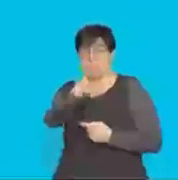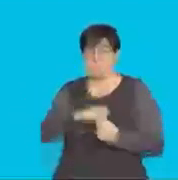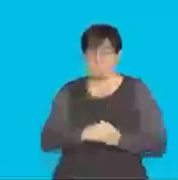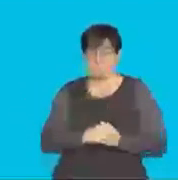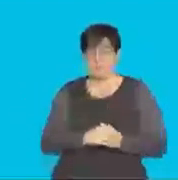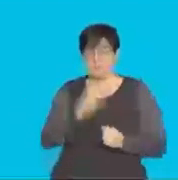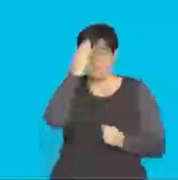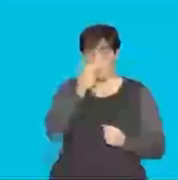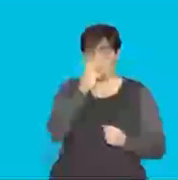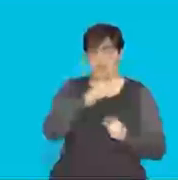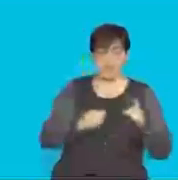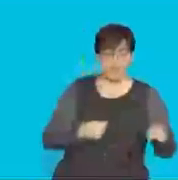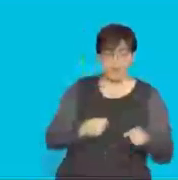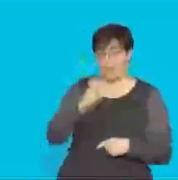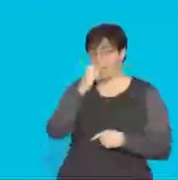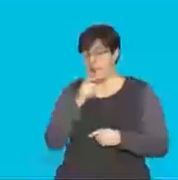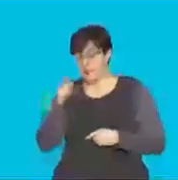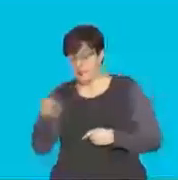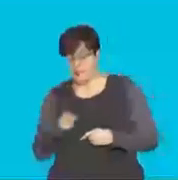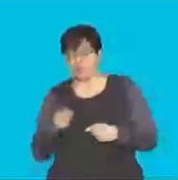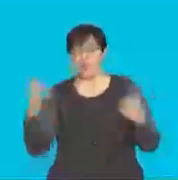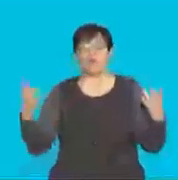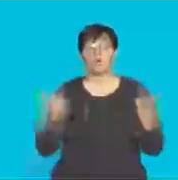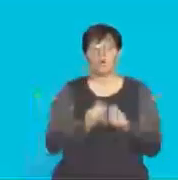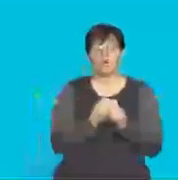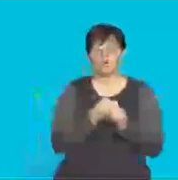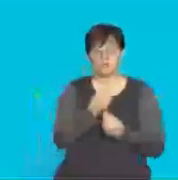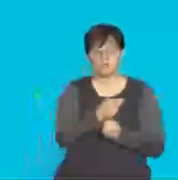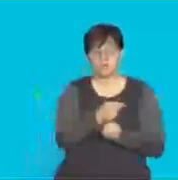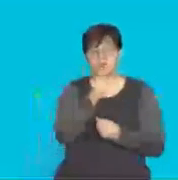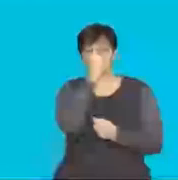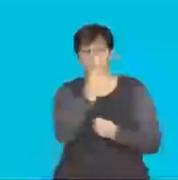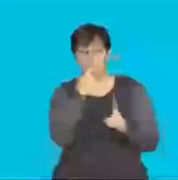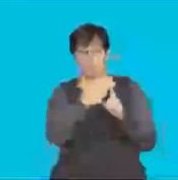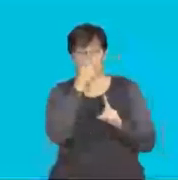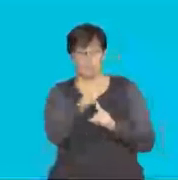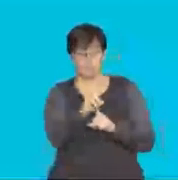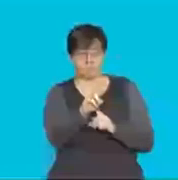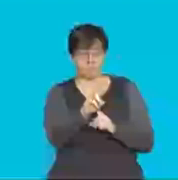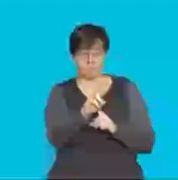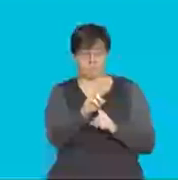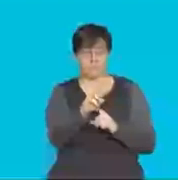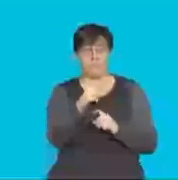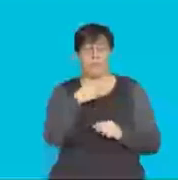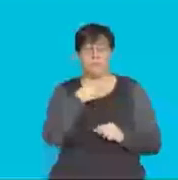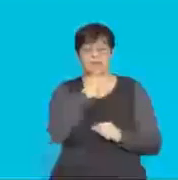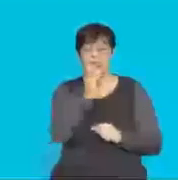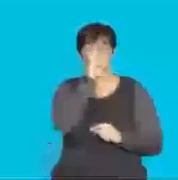that's black and that's black, so collectively they are 1 plus 2, and I'll call that 3